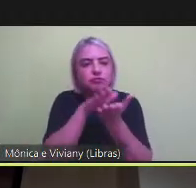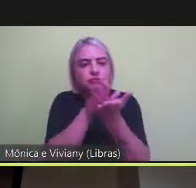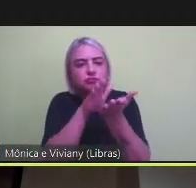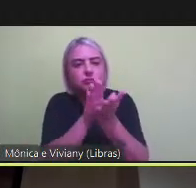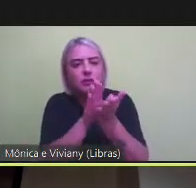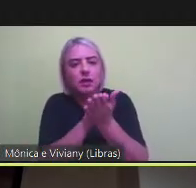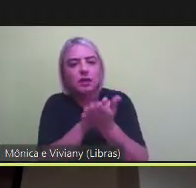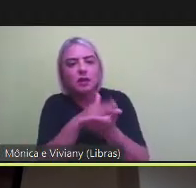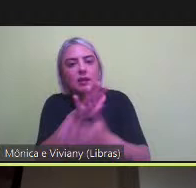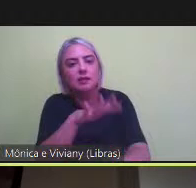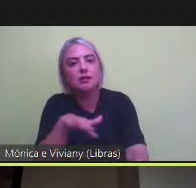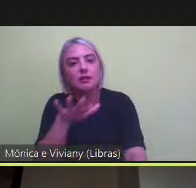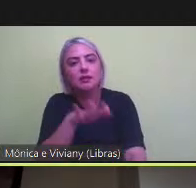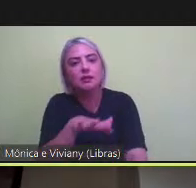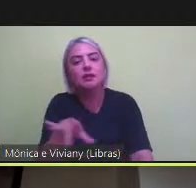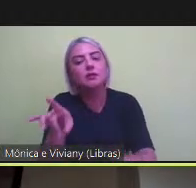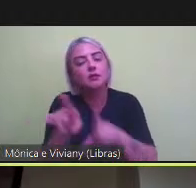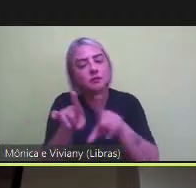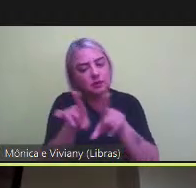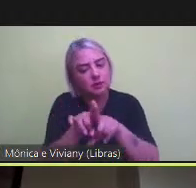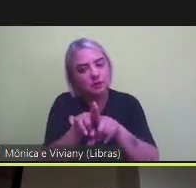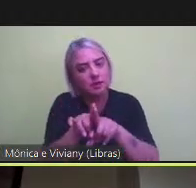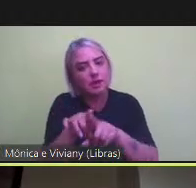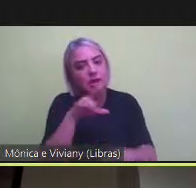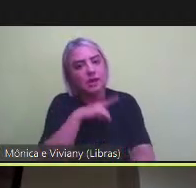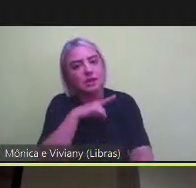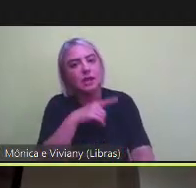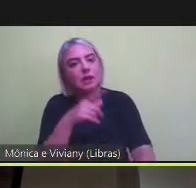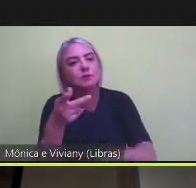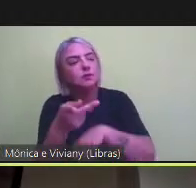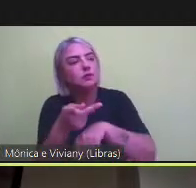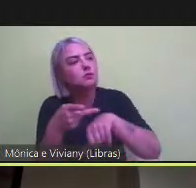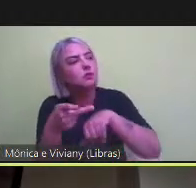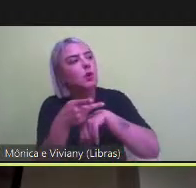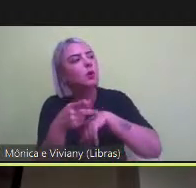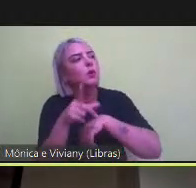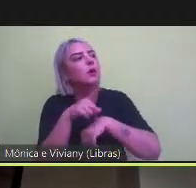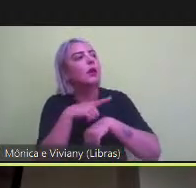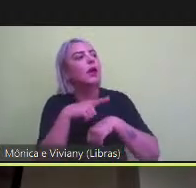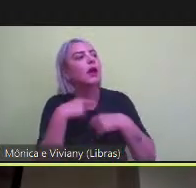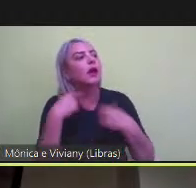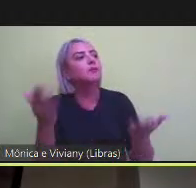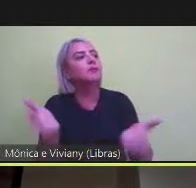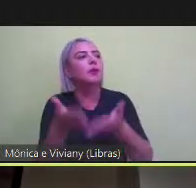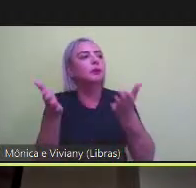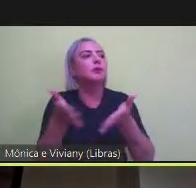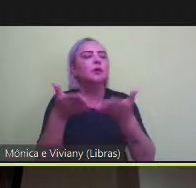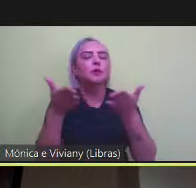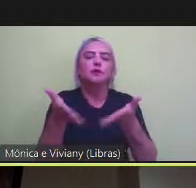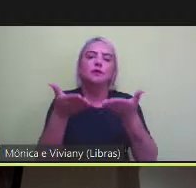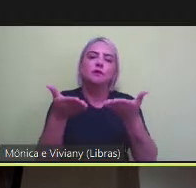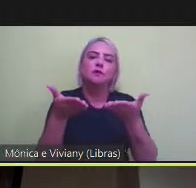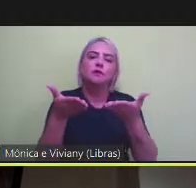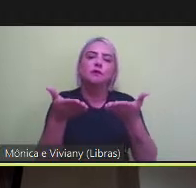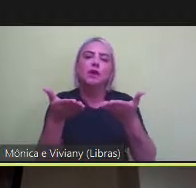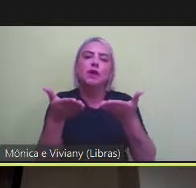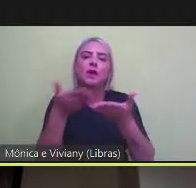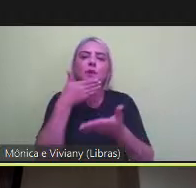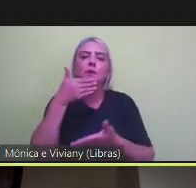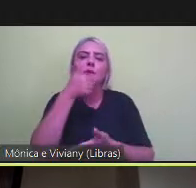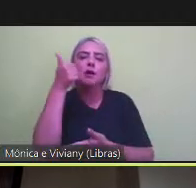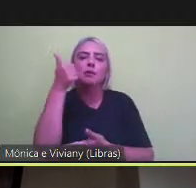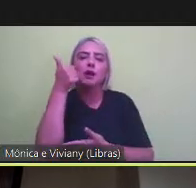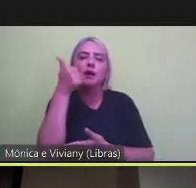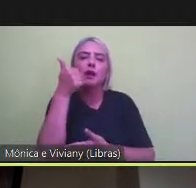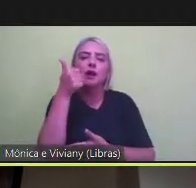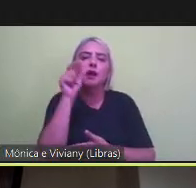for intervention in this area, as also we have been looking forward to promote an